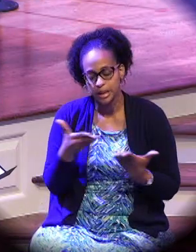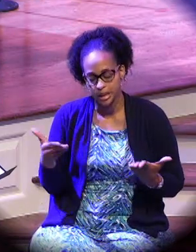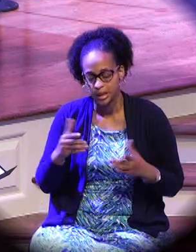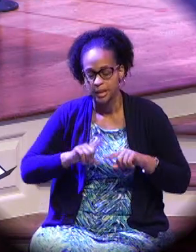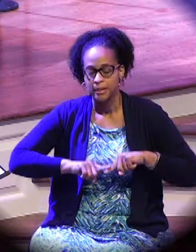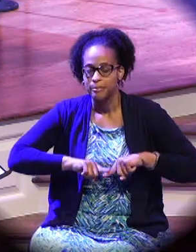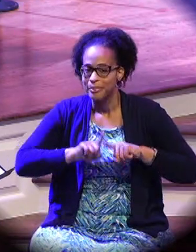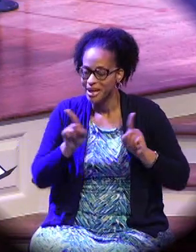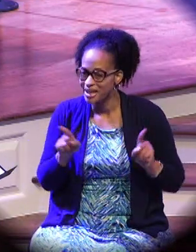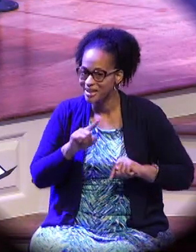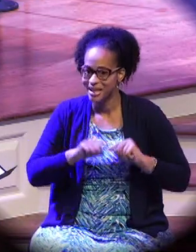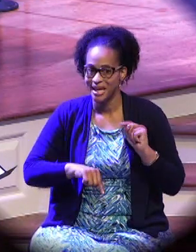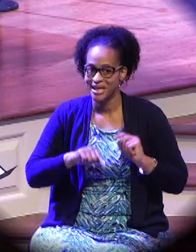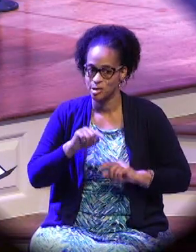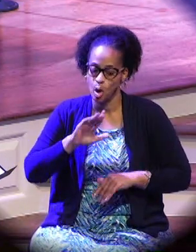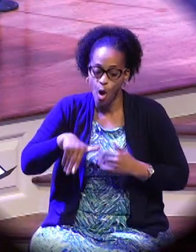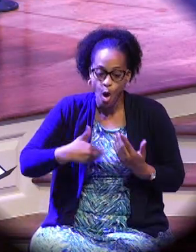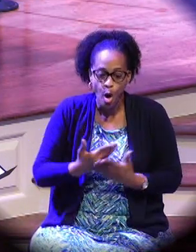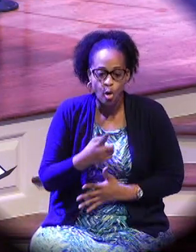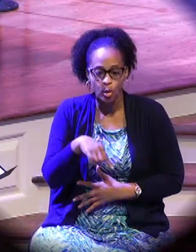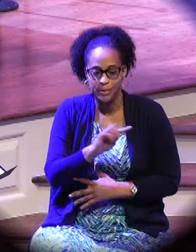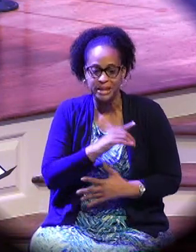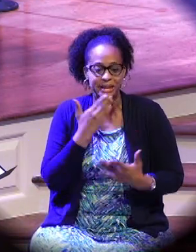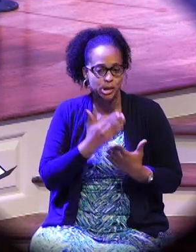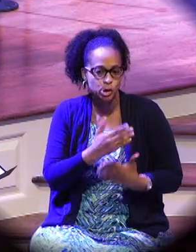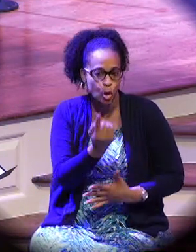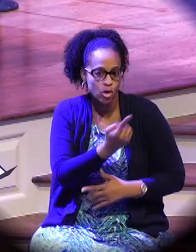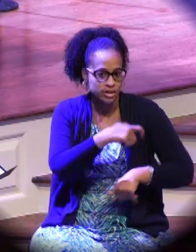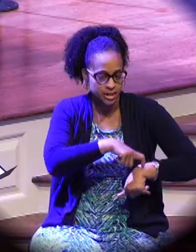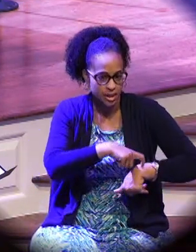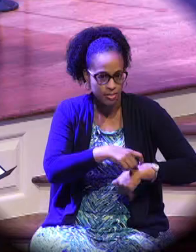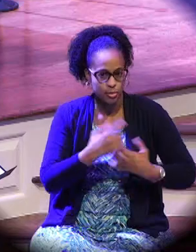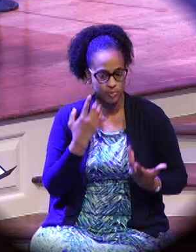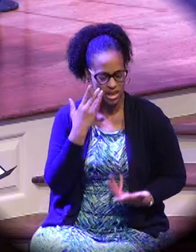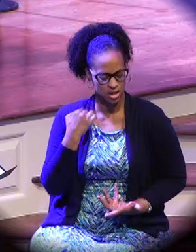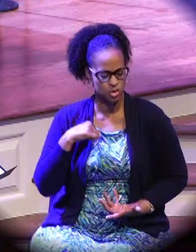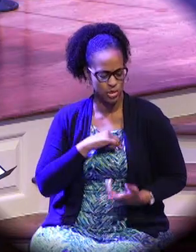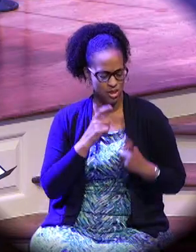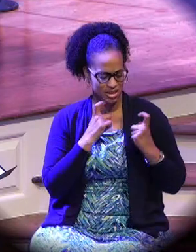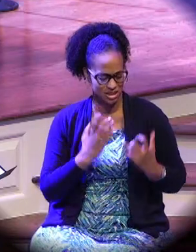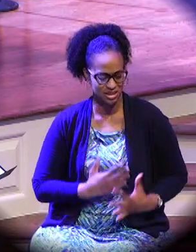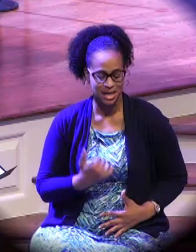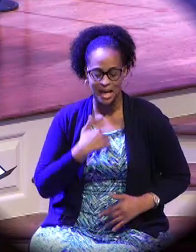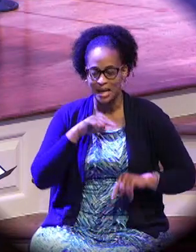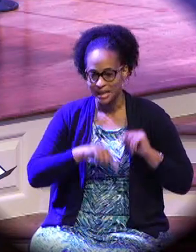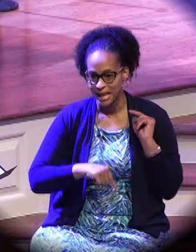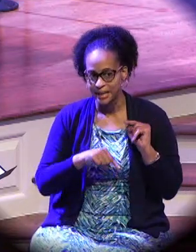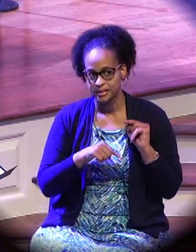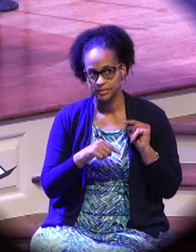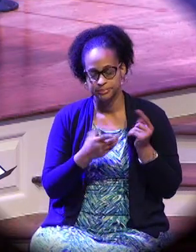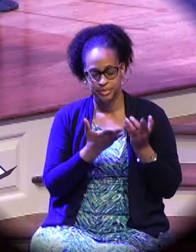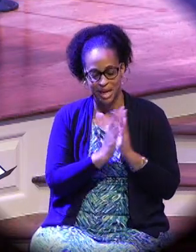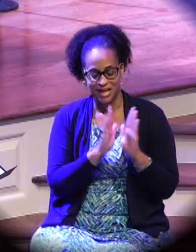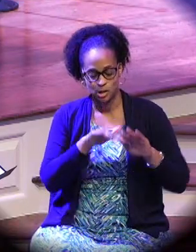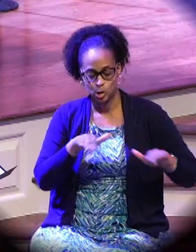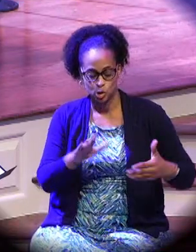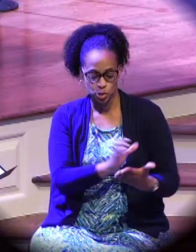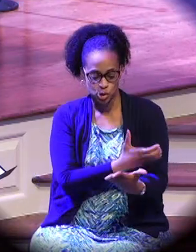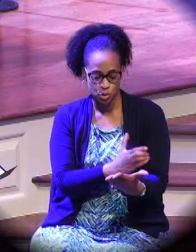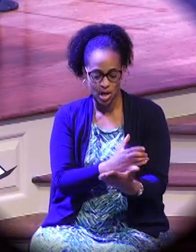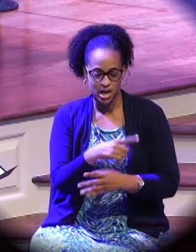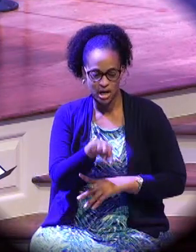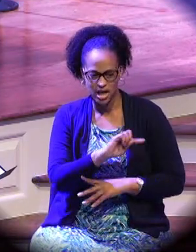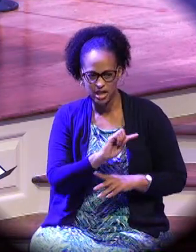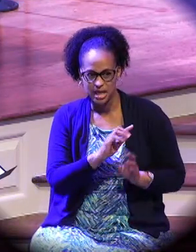but it can't all be affirming because we are sinners, right? I can't ask the children's choir if my